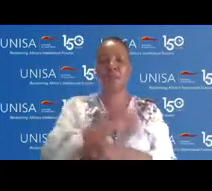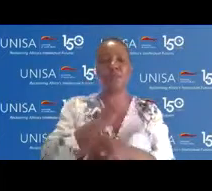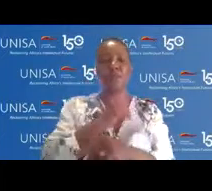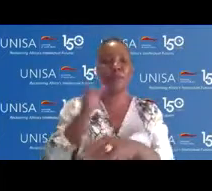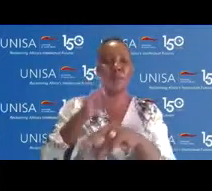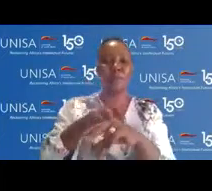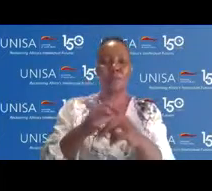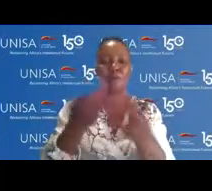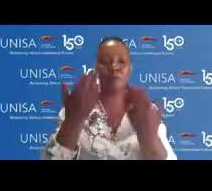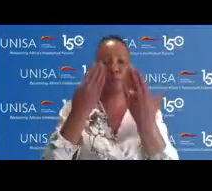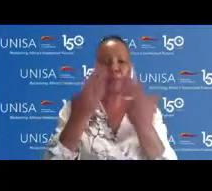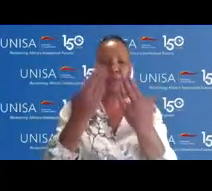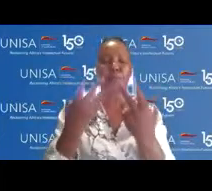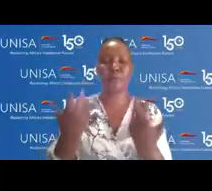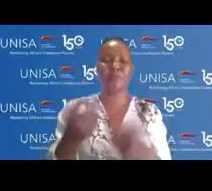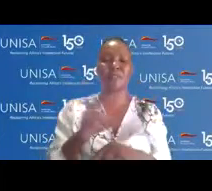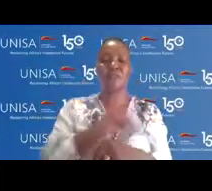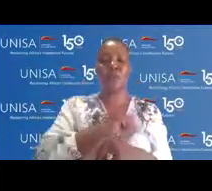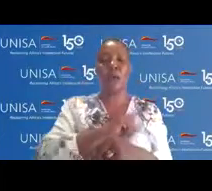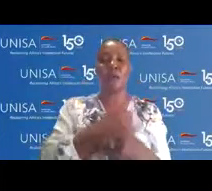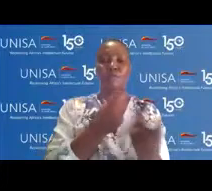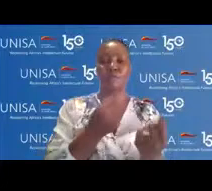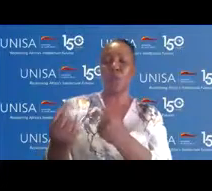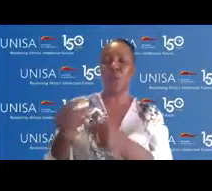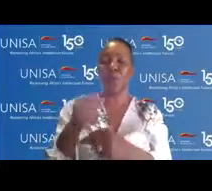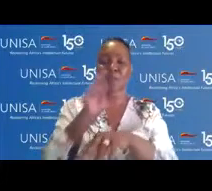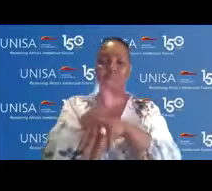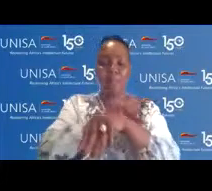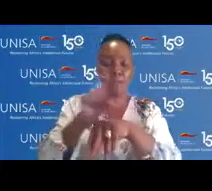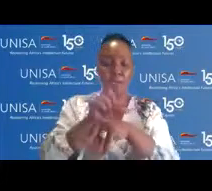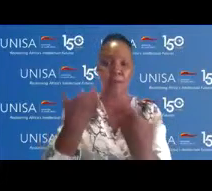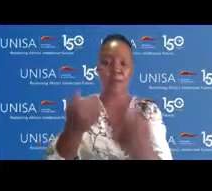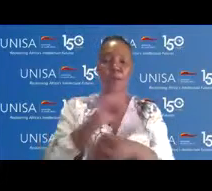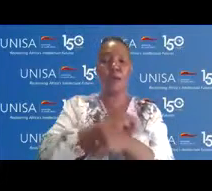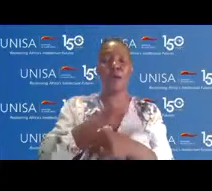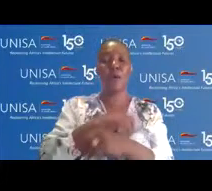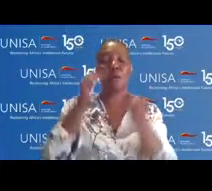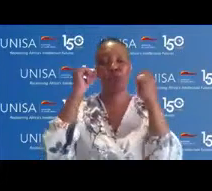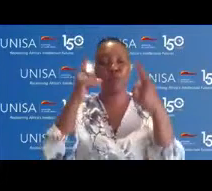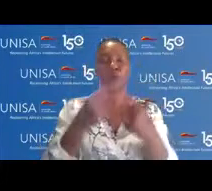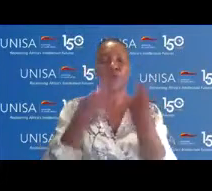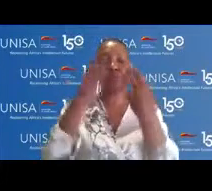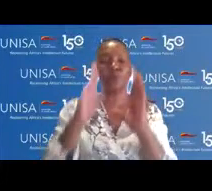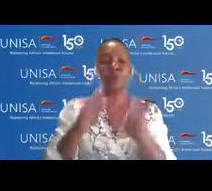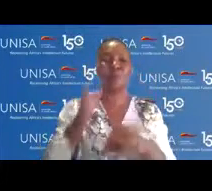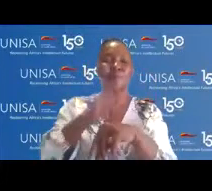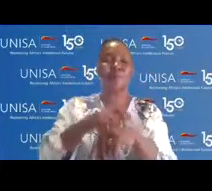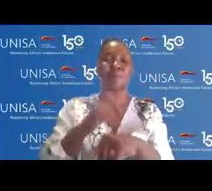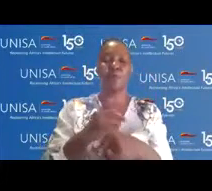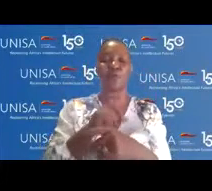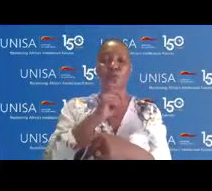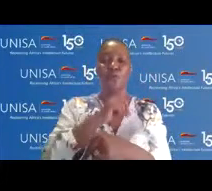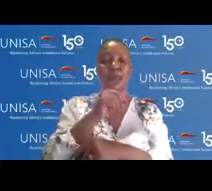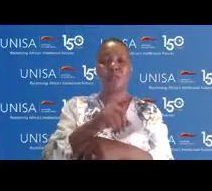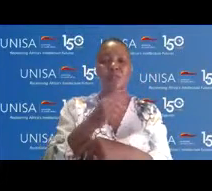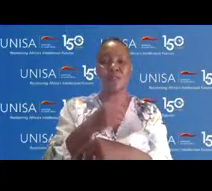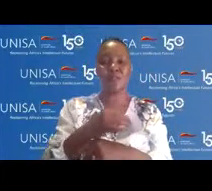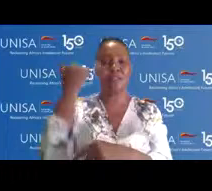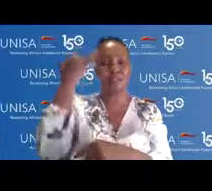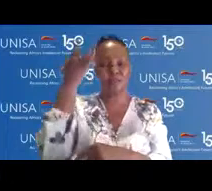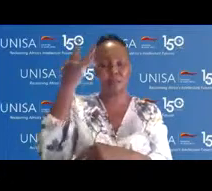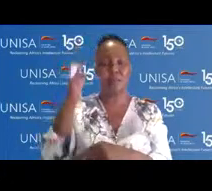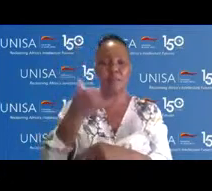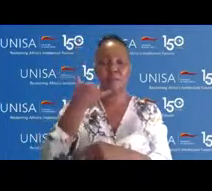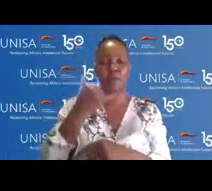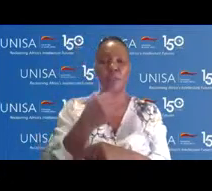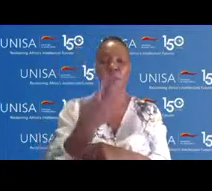look, this is why we're doing this course, guys, because we realize students need to use their smartphones because that's the device you've got available to